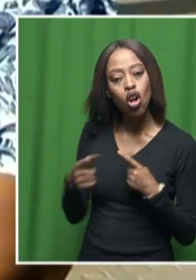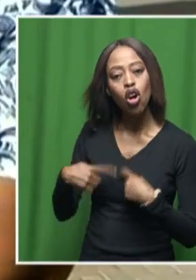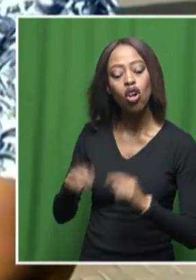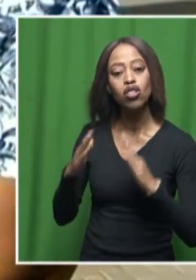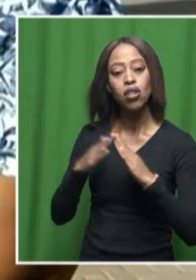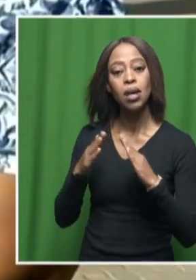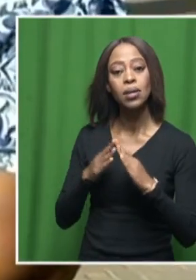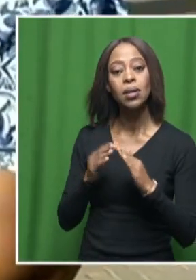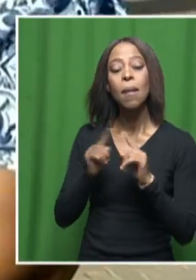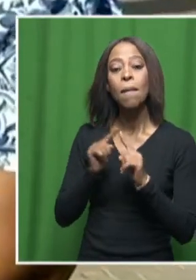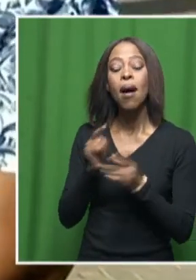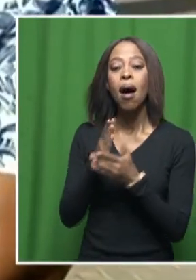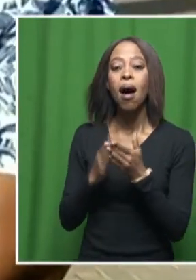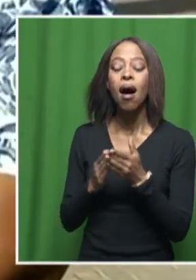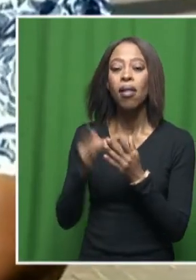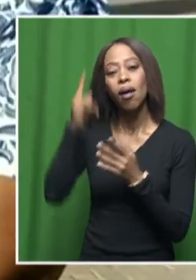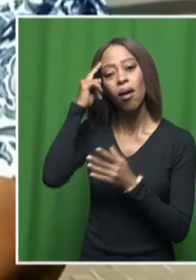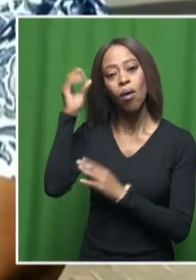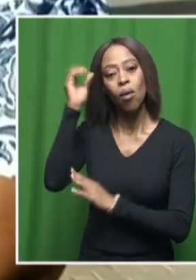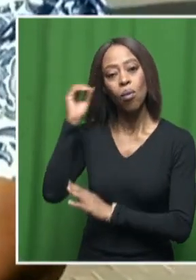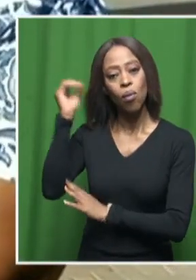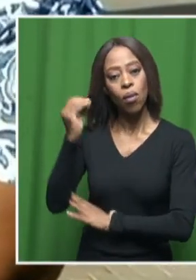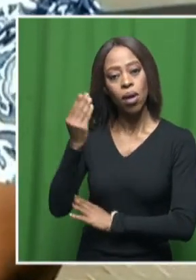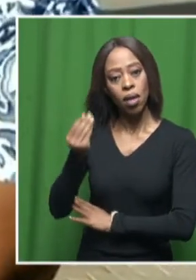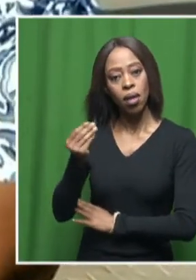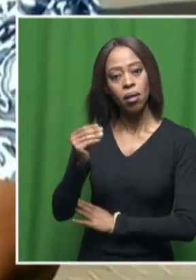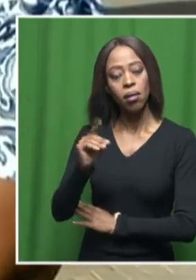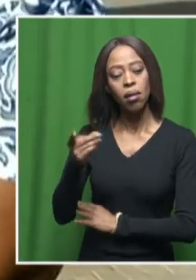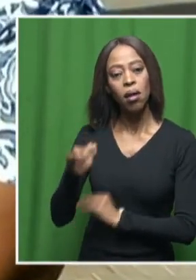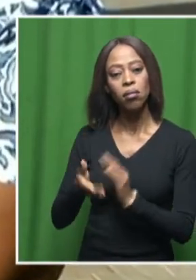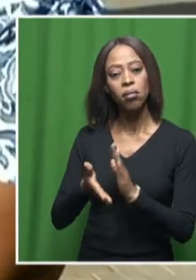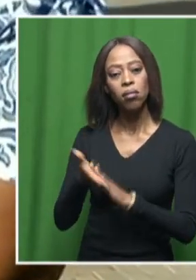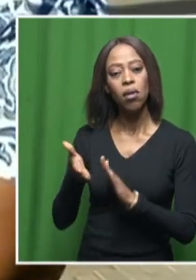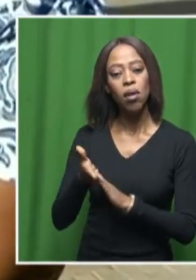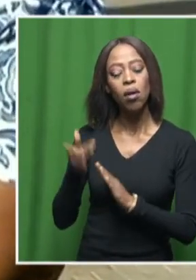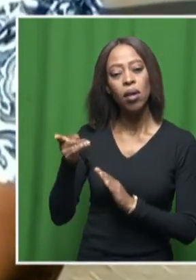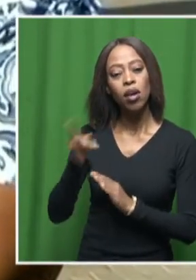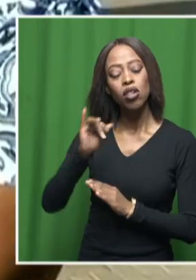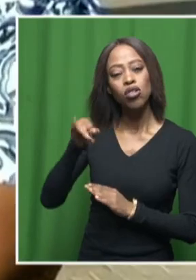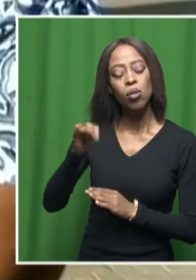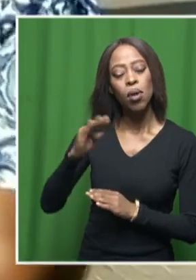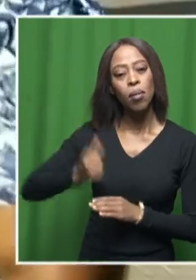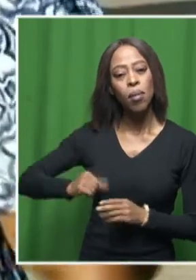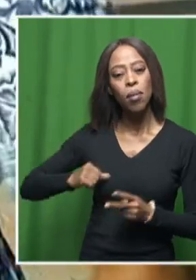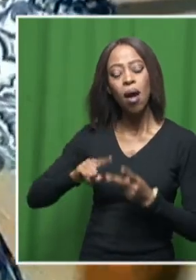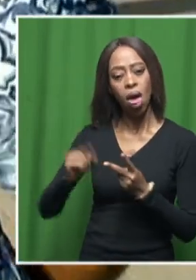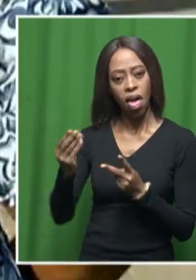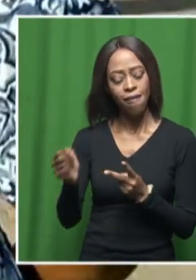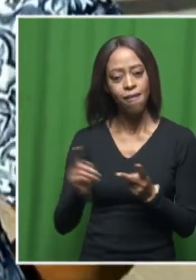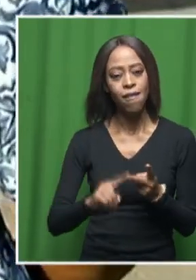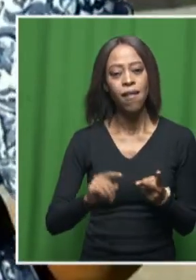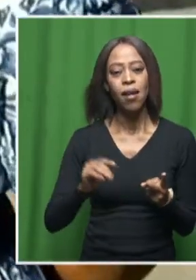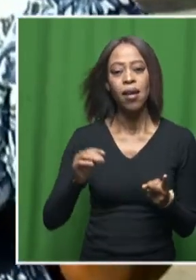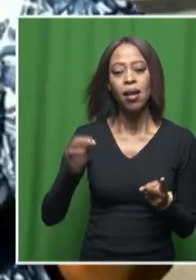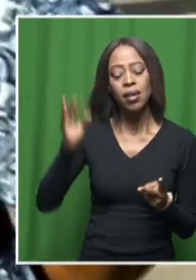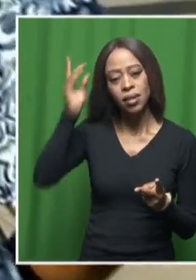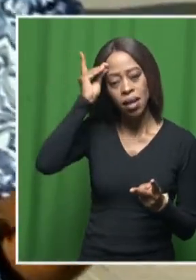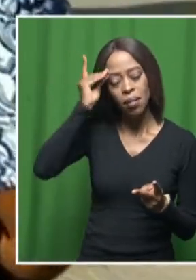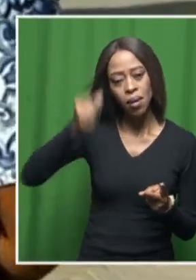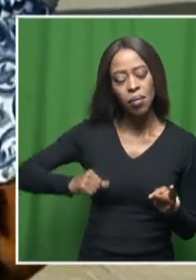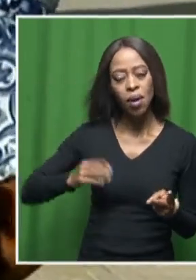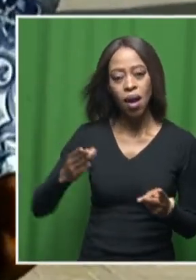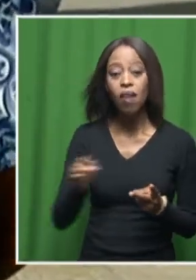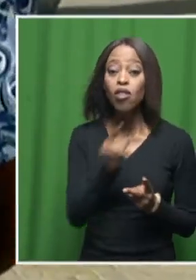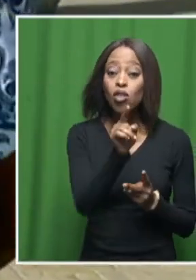There are other aspects which are run by Joshko in the city of Johannesburg. You go to the eThekwini municipality. How are you also